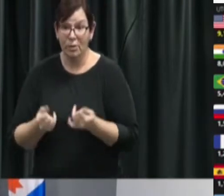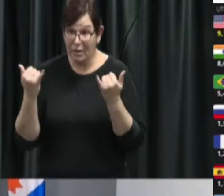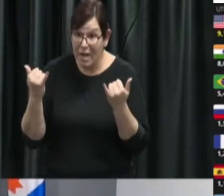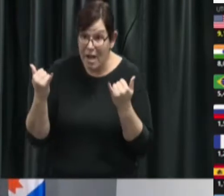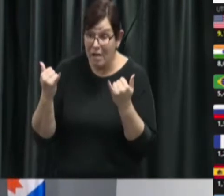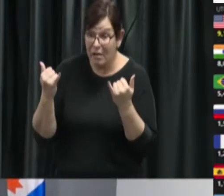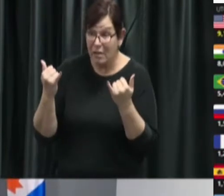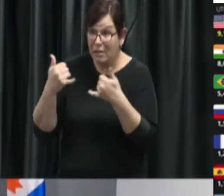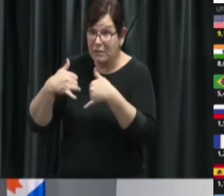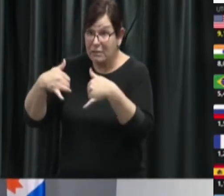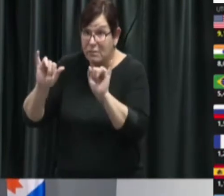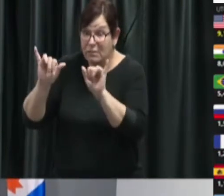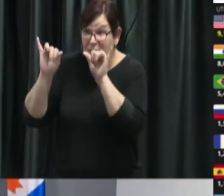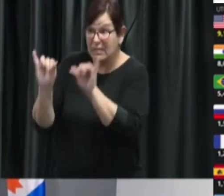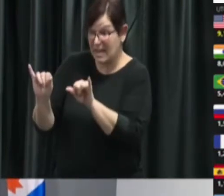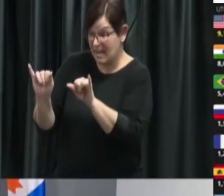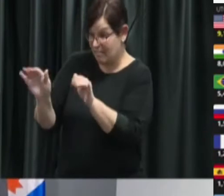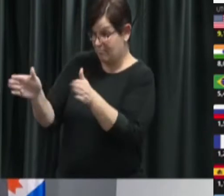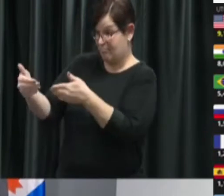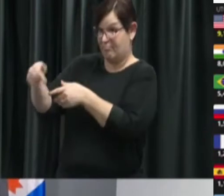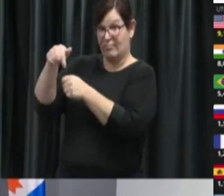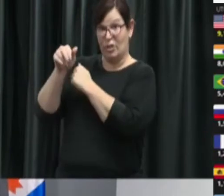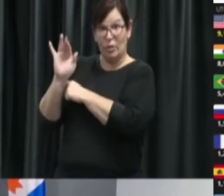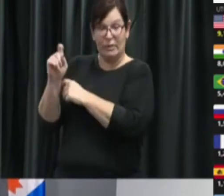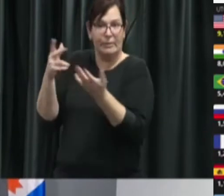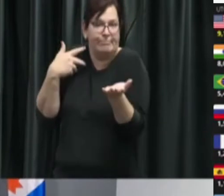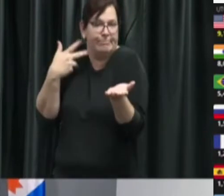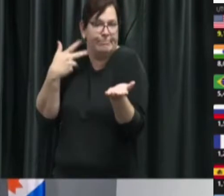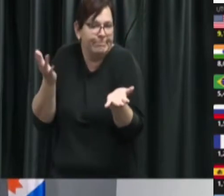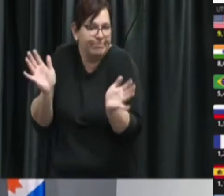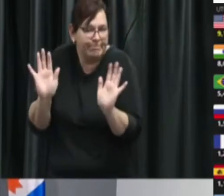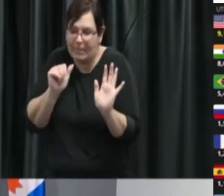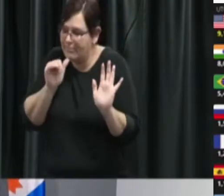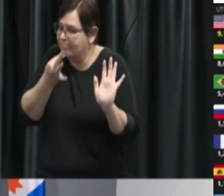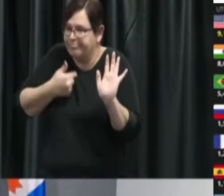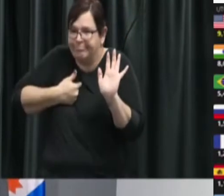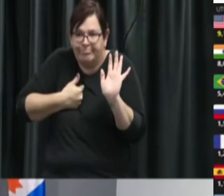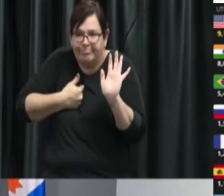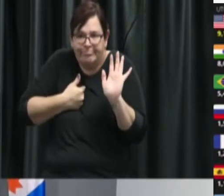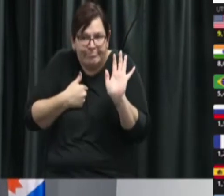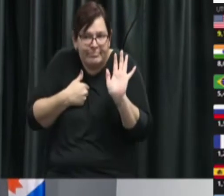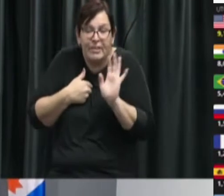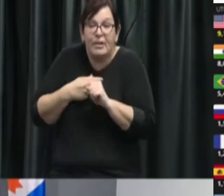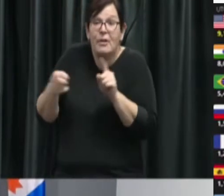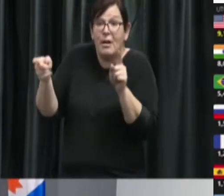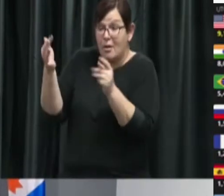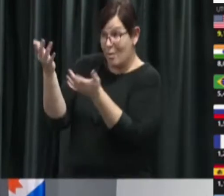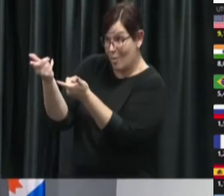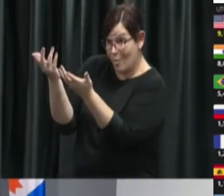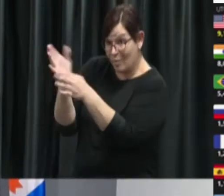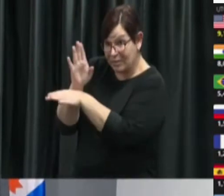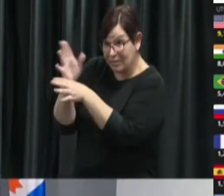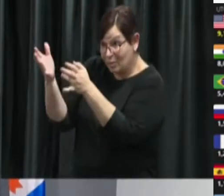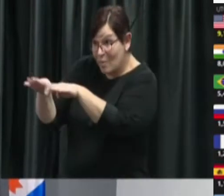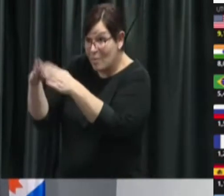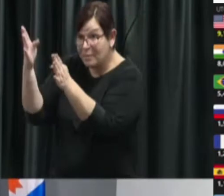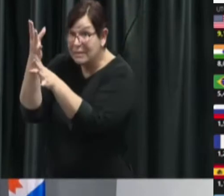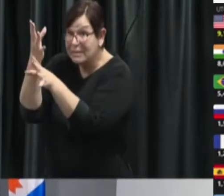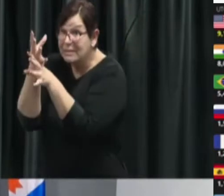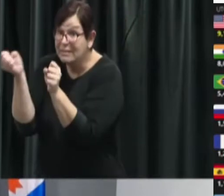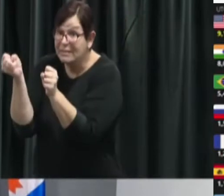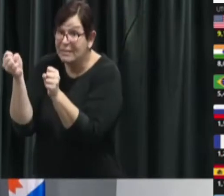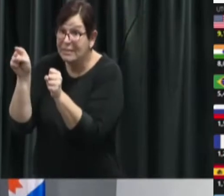medical expert, but I think that one of the reasons I've asked for doors open safely scenarios to be brought forward is so that we can find a way in which we